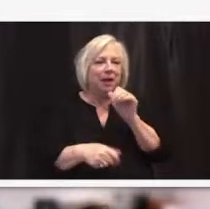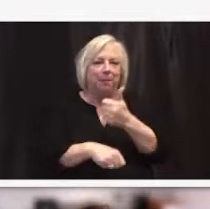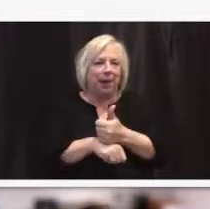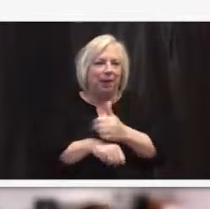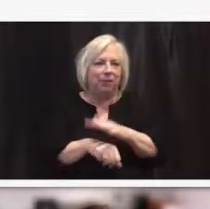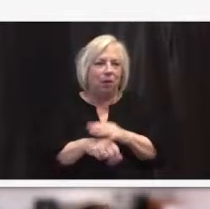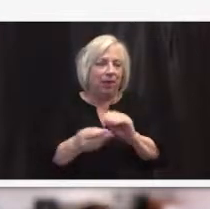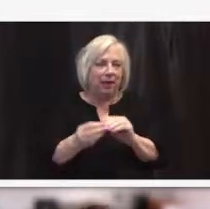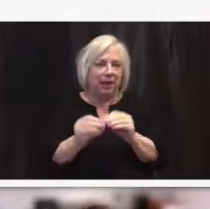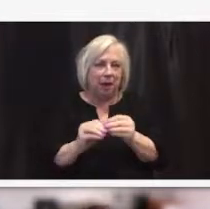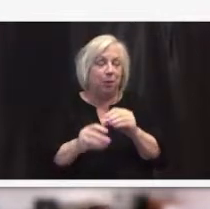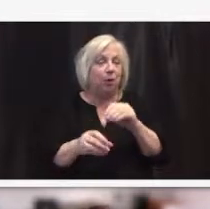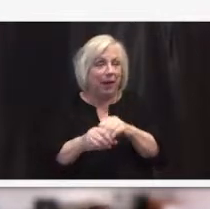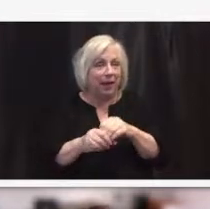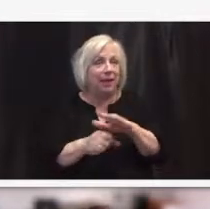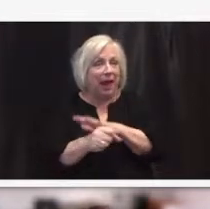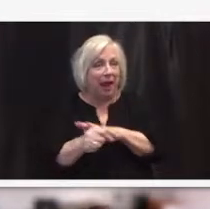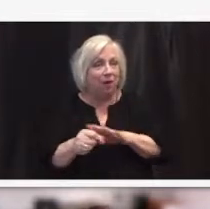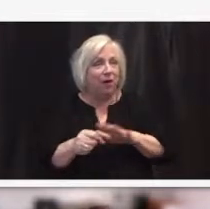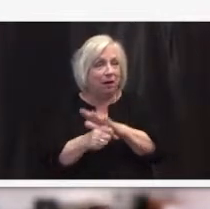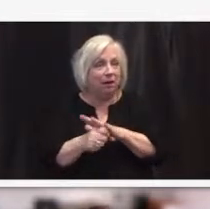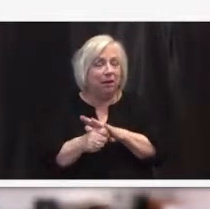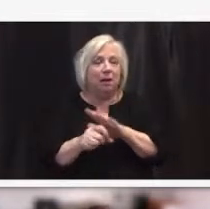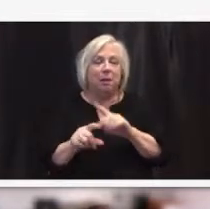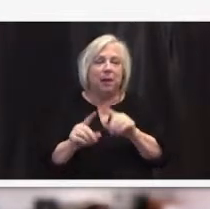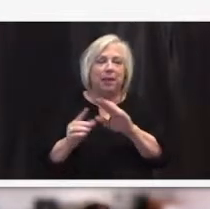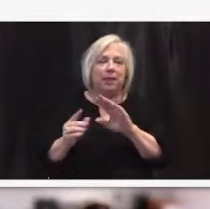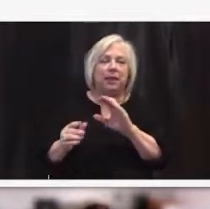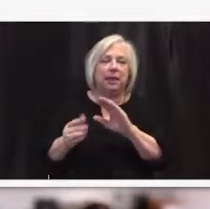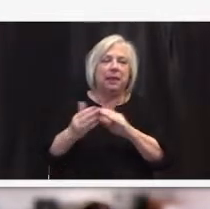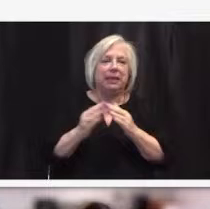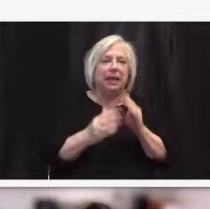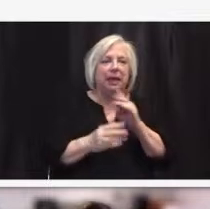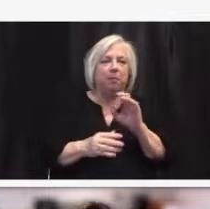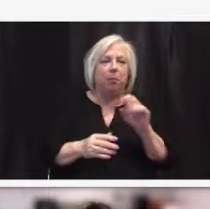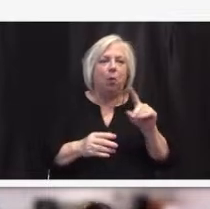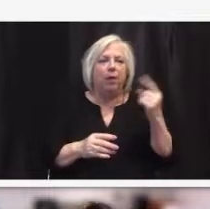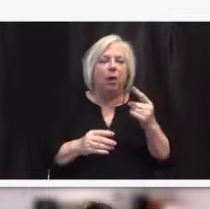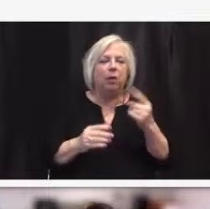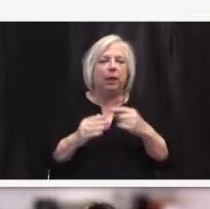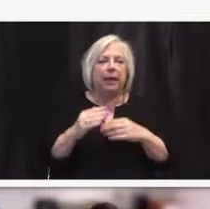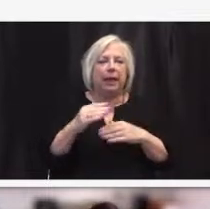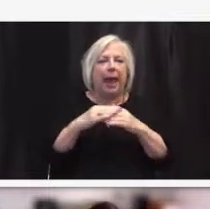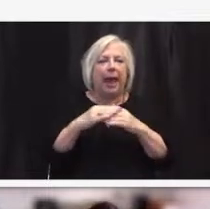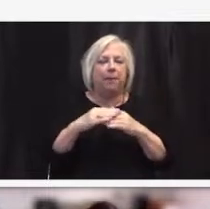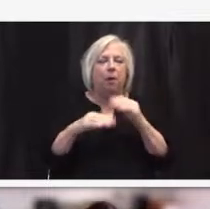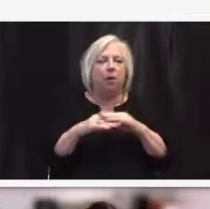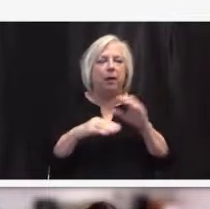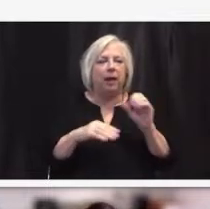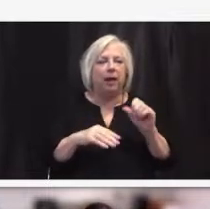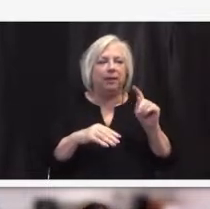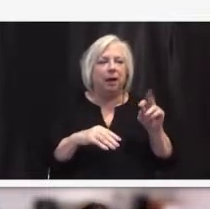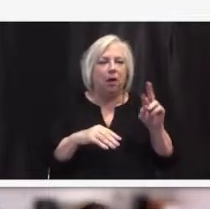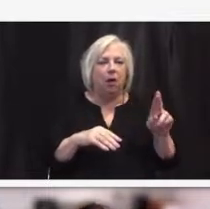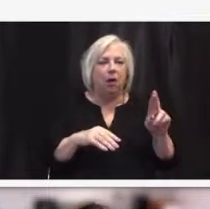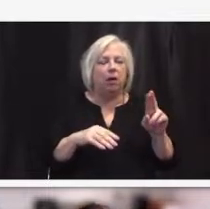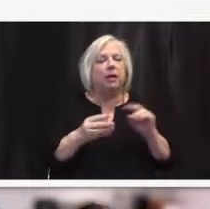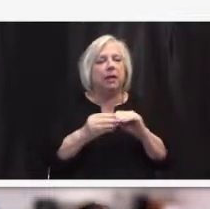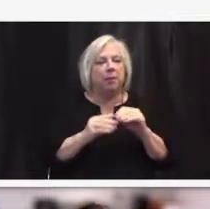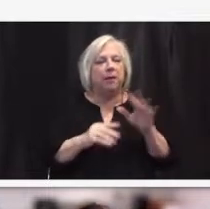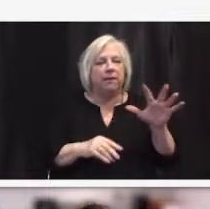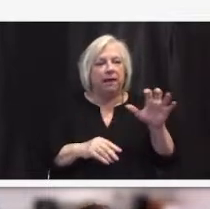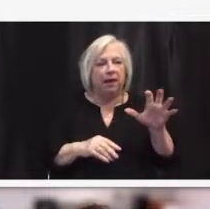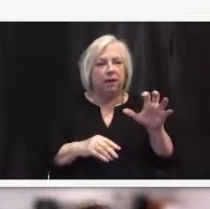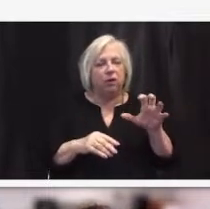the number within the area. The city board, the only cap put on STRs is the number 500 within the